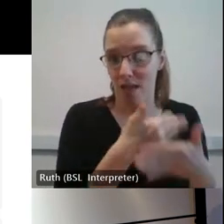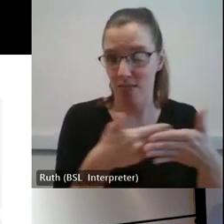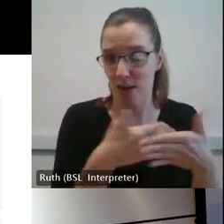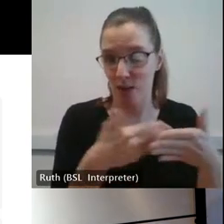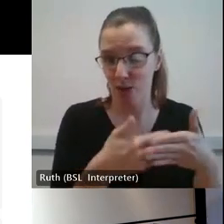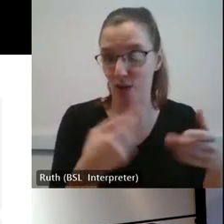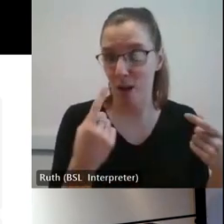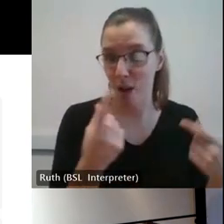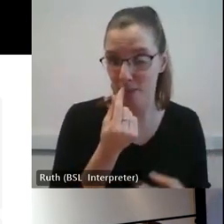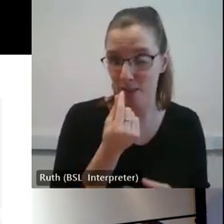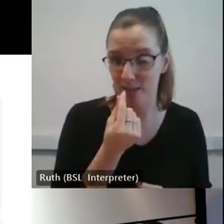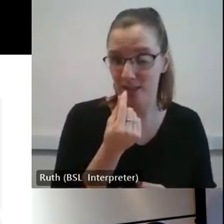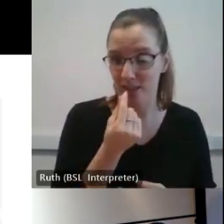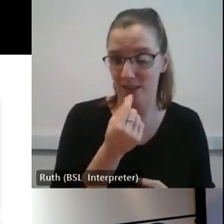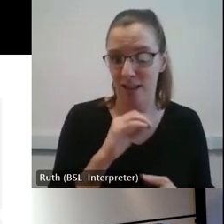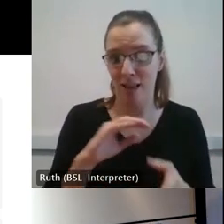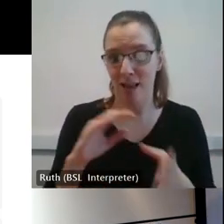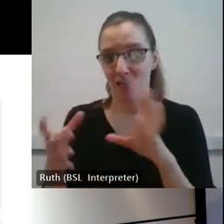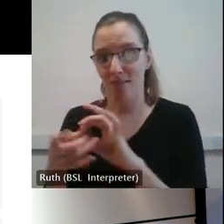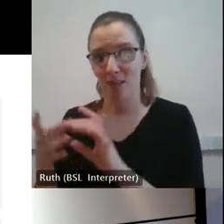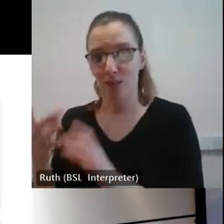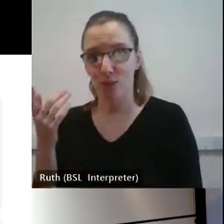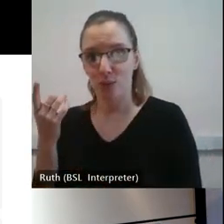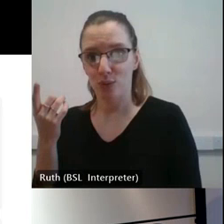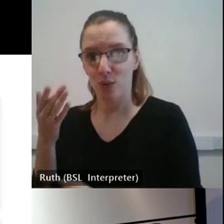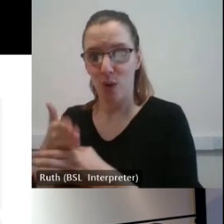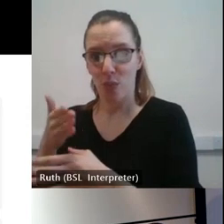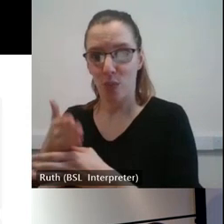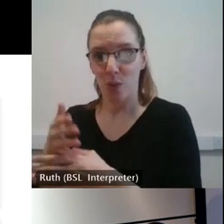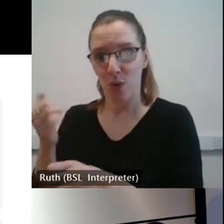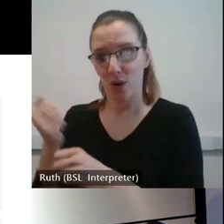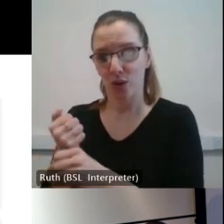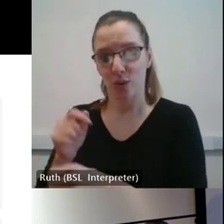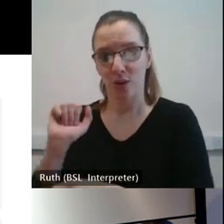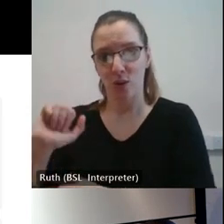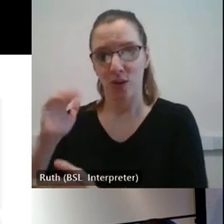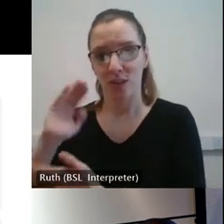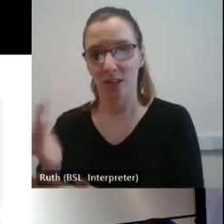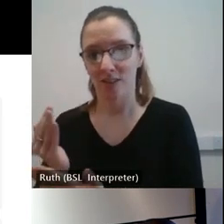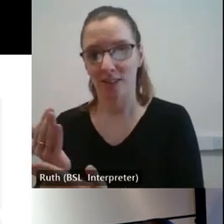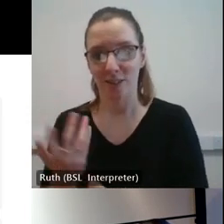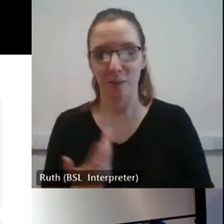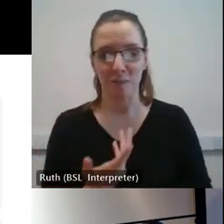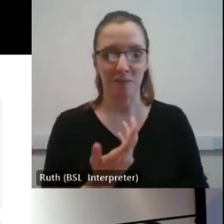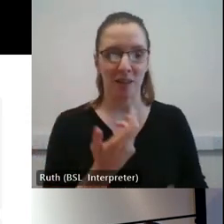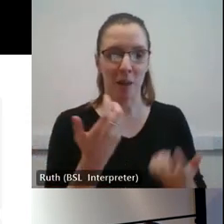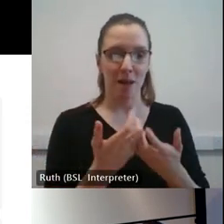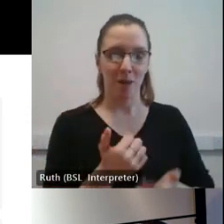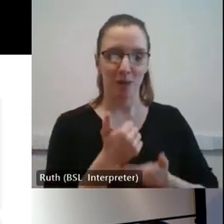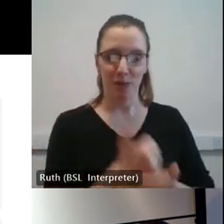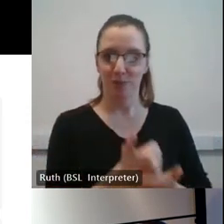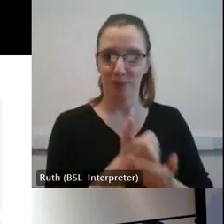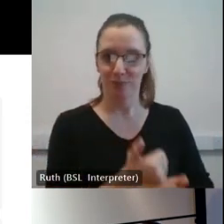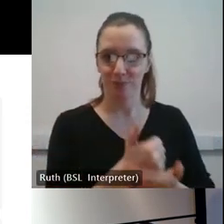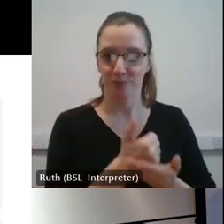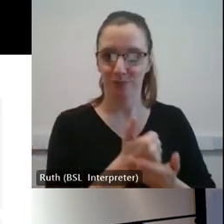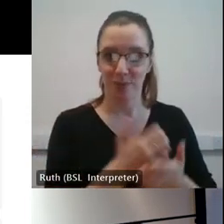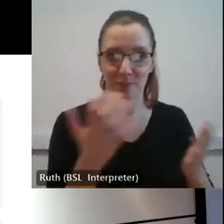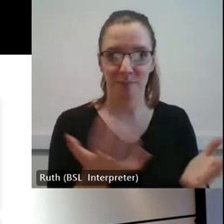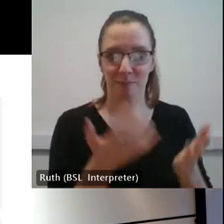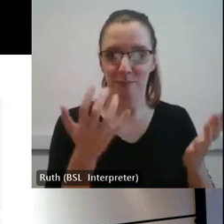abilities is contributing a lot to the work that you're doing, to your services. But how do you keep them going? How do you motivate them?